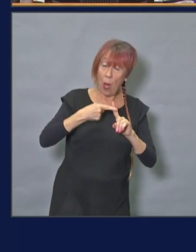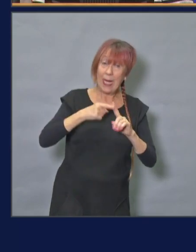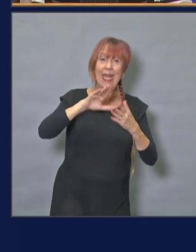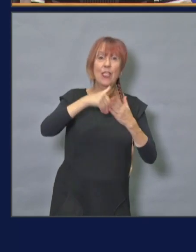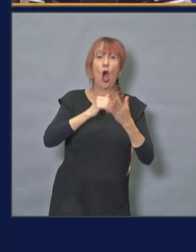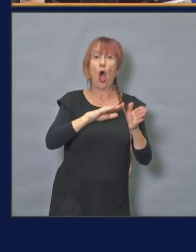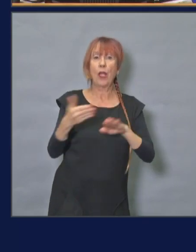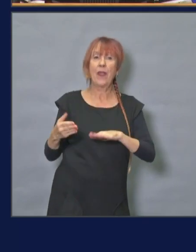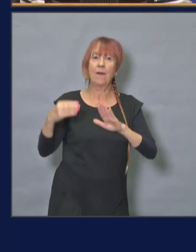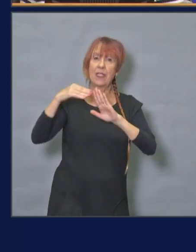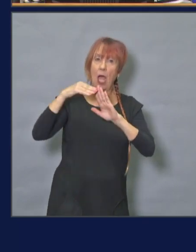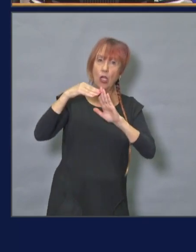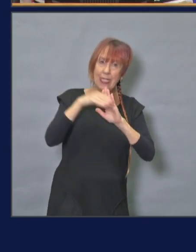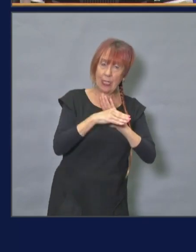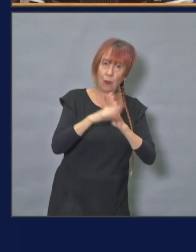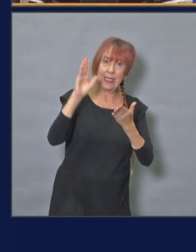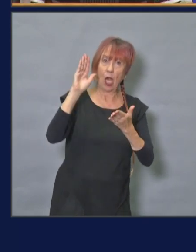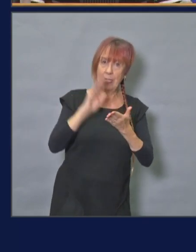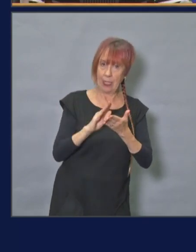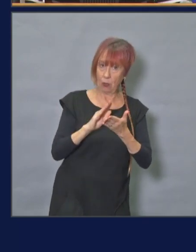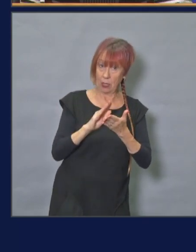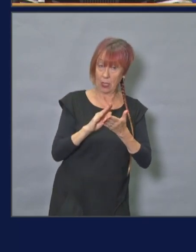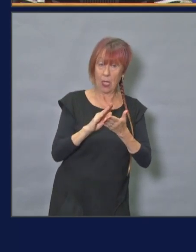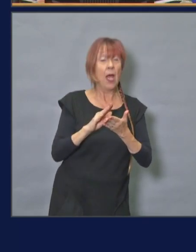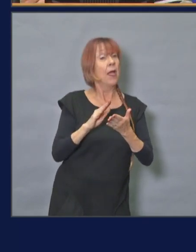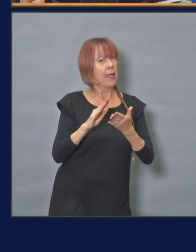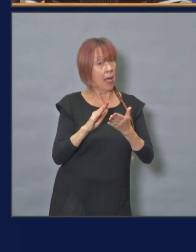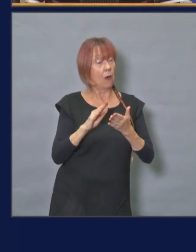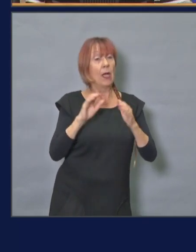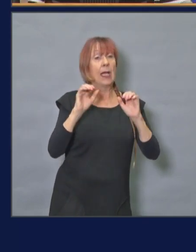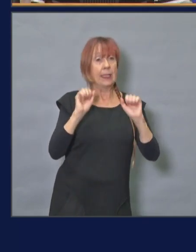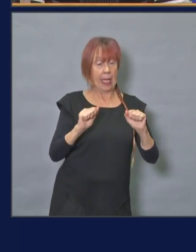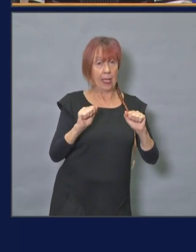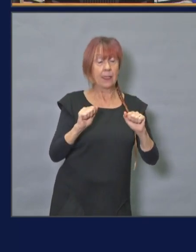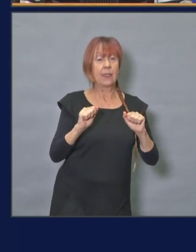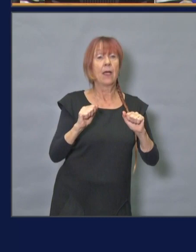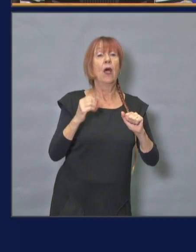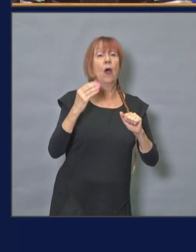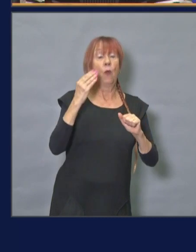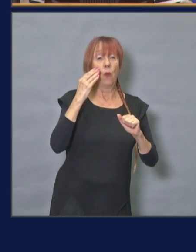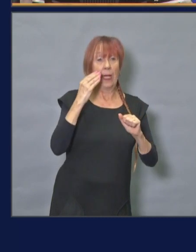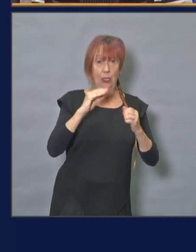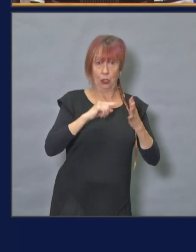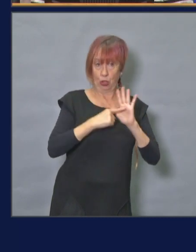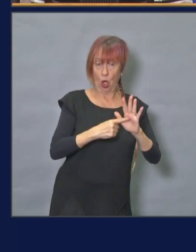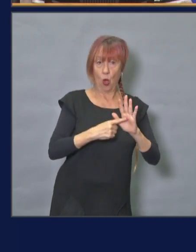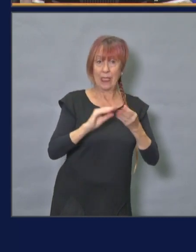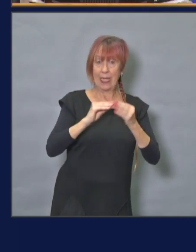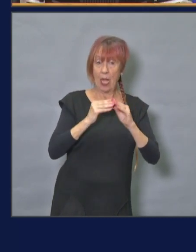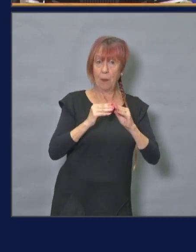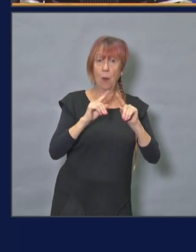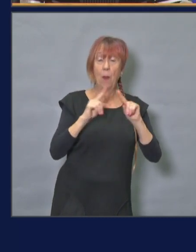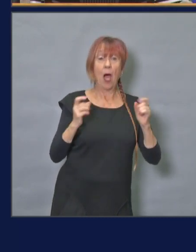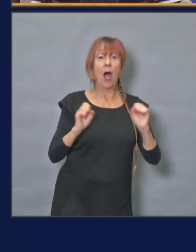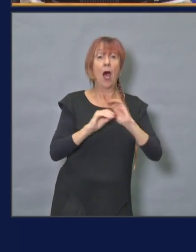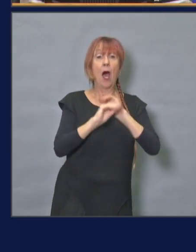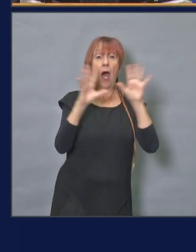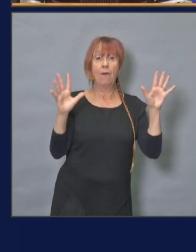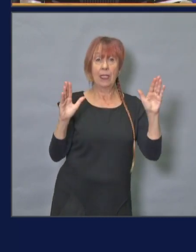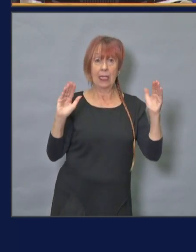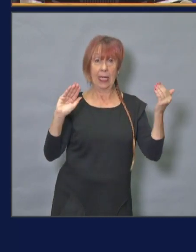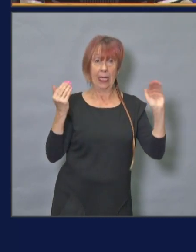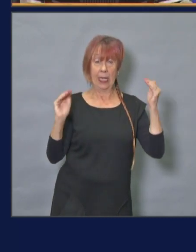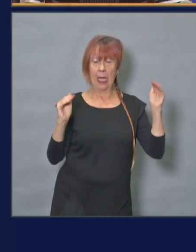mentioned earlier, while this shows the number of deaths, we know that the rates of deaths are disproportionately affecting